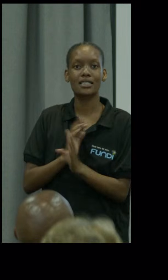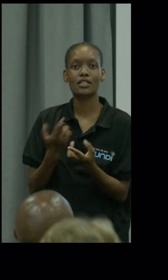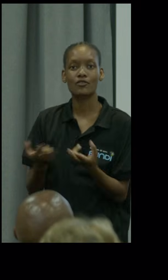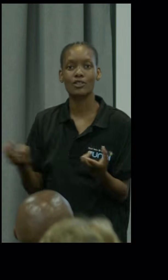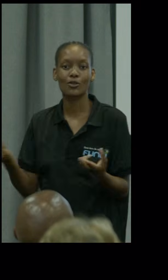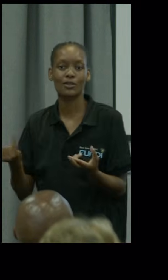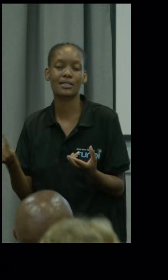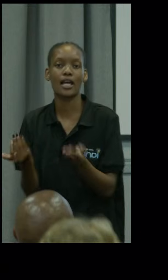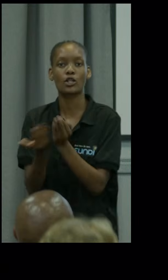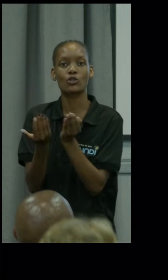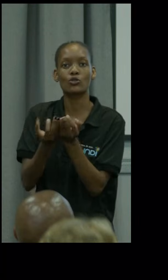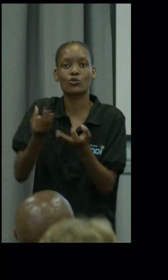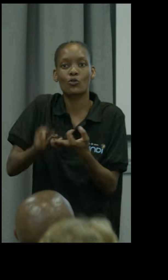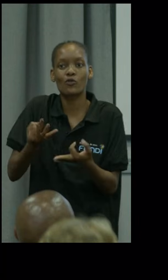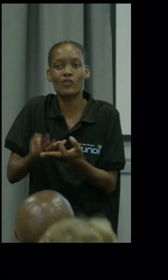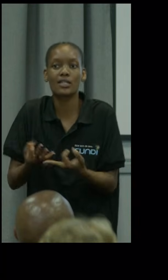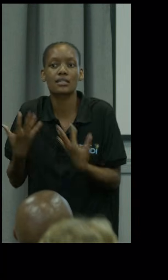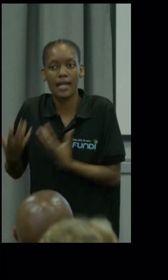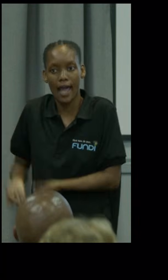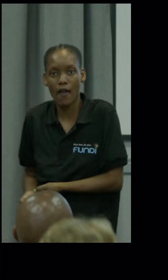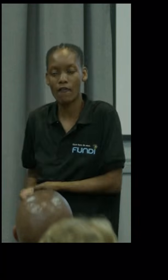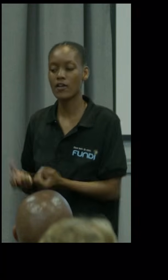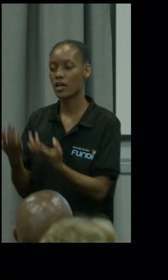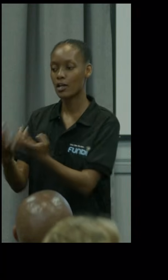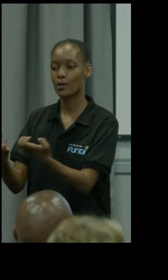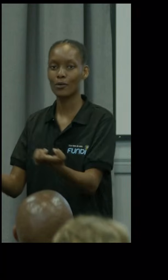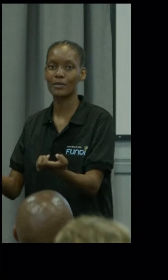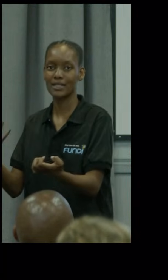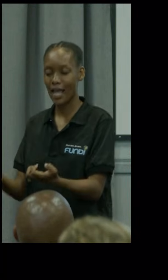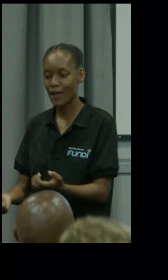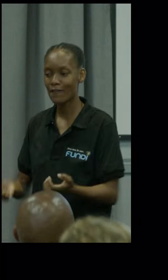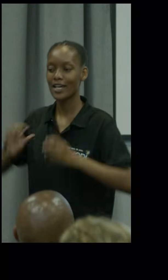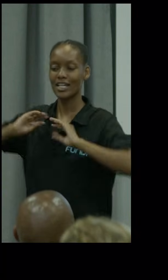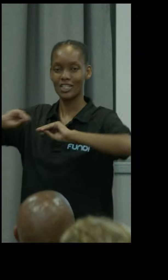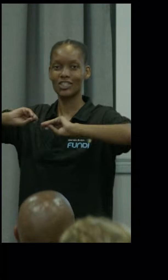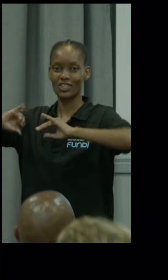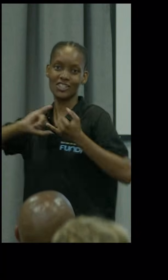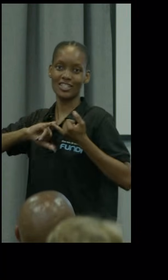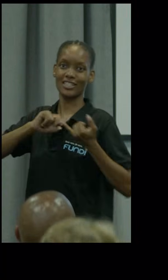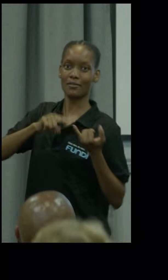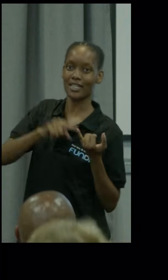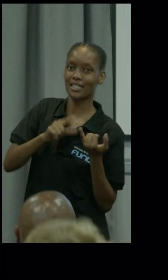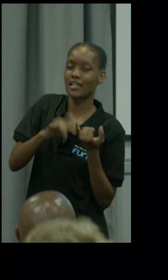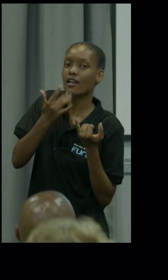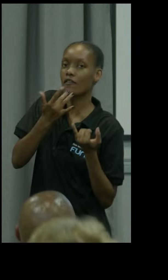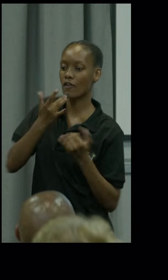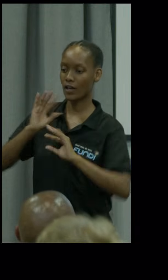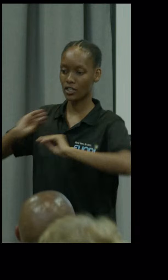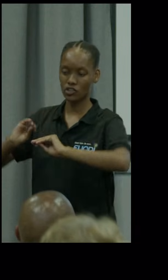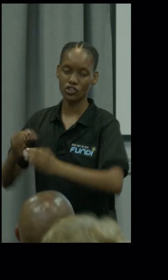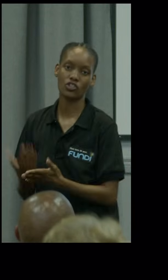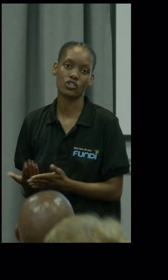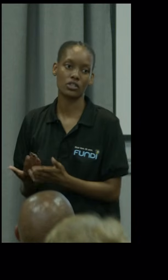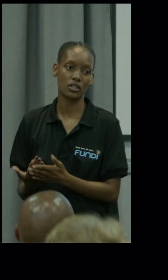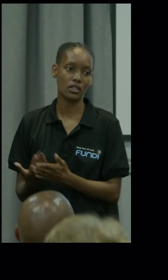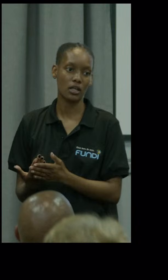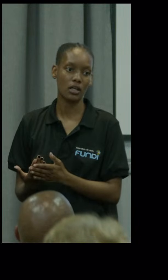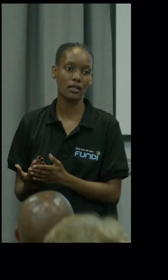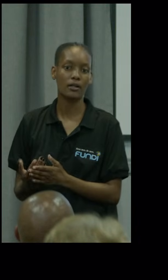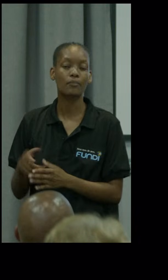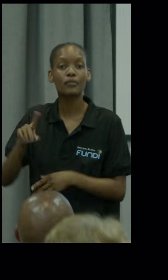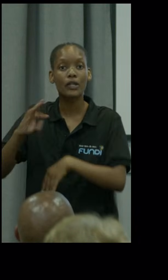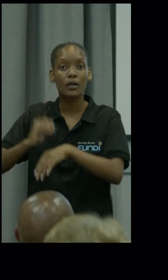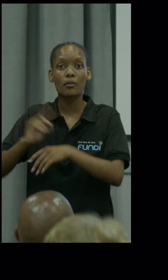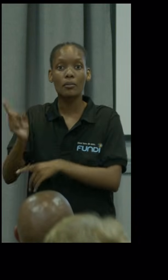could have equipment to teach these more favorable subjects. So in a way, the problem is not post-provisioning, the